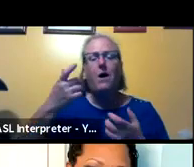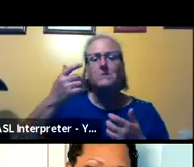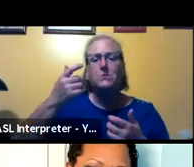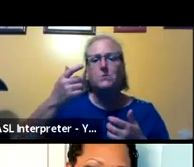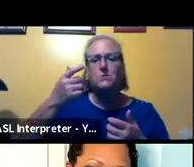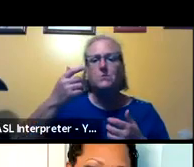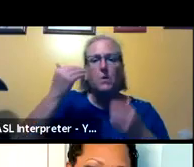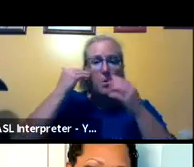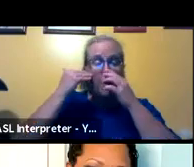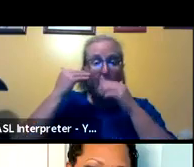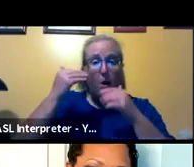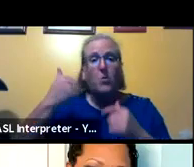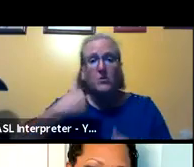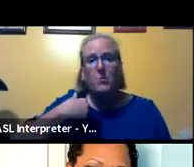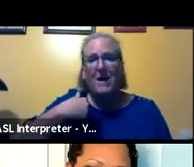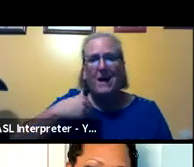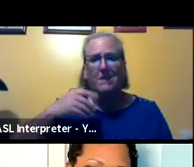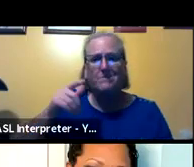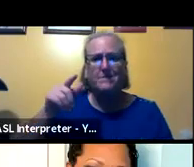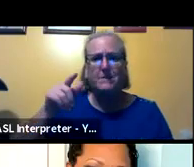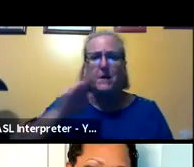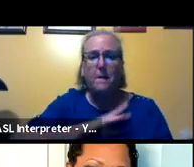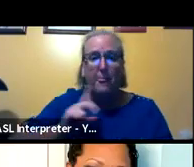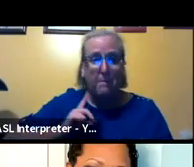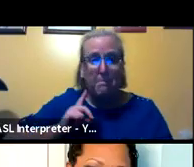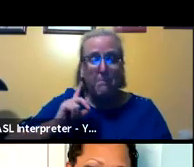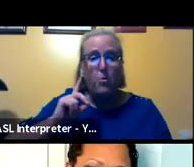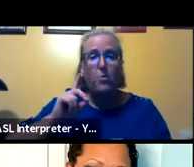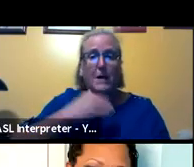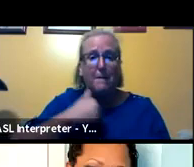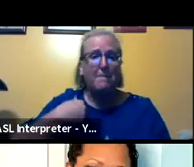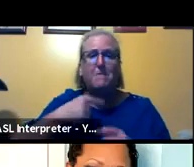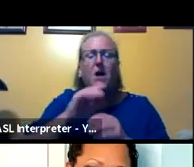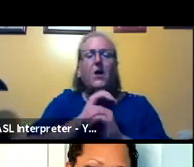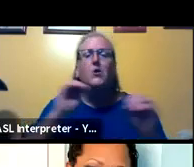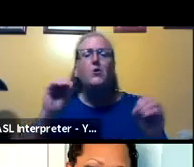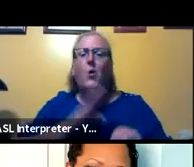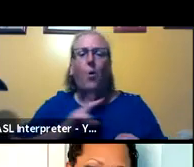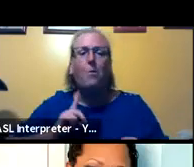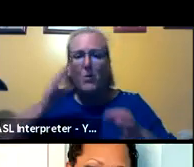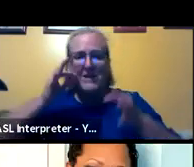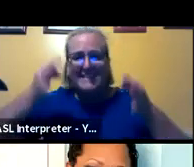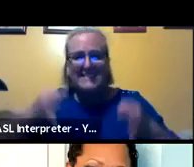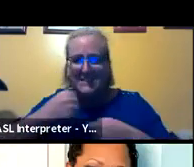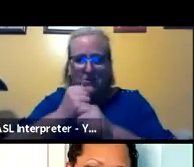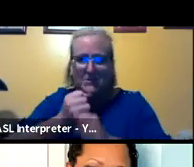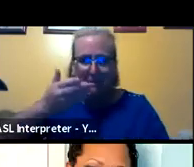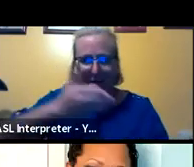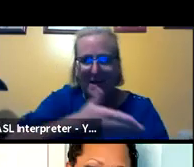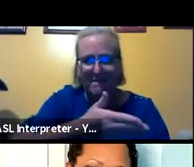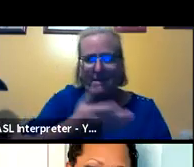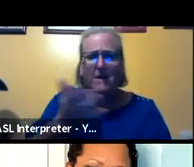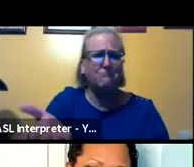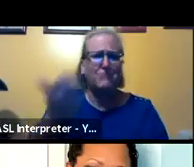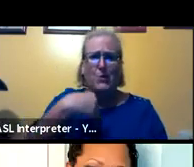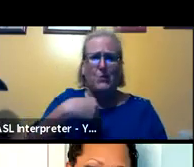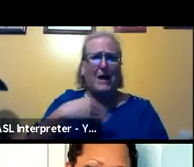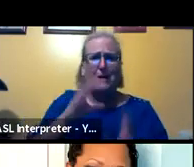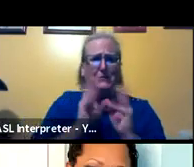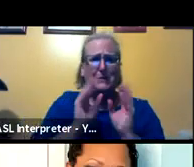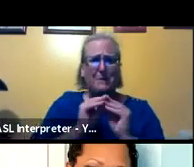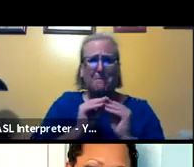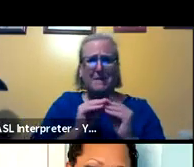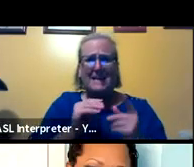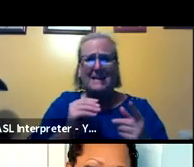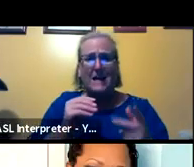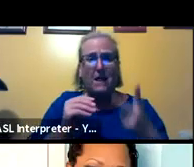be 4 board members there, but they won't be making any board decisions. So it's not a problem if you come to join a meeting and there's 3 other board members there, you have to